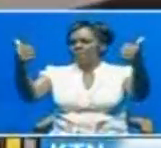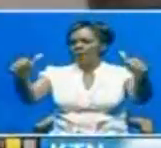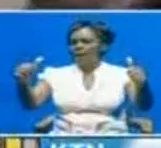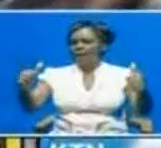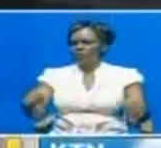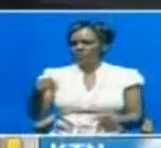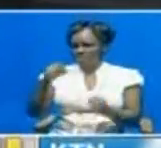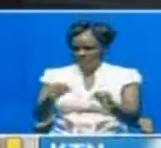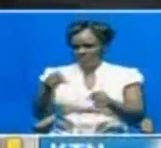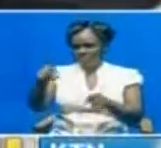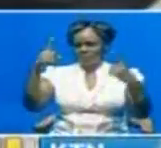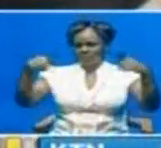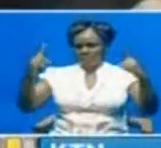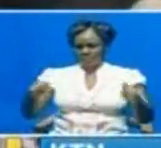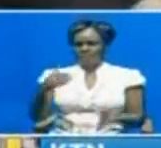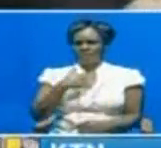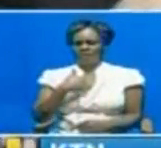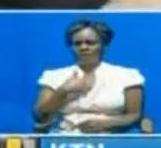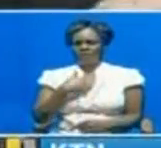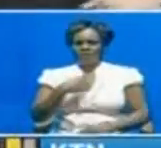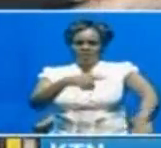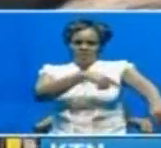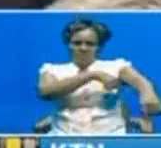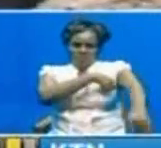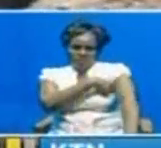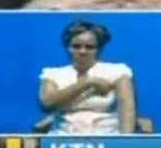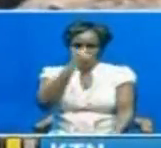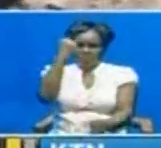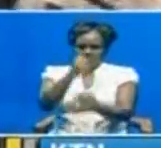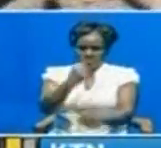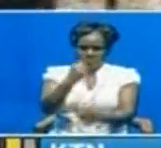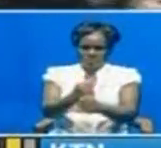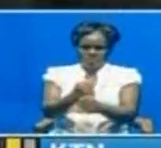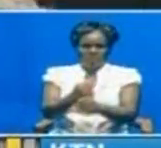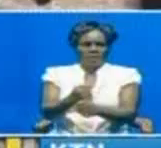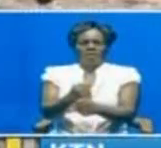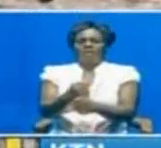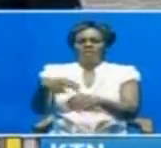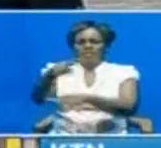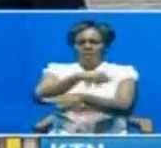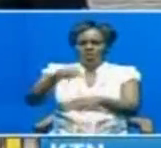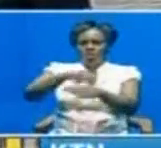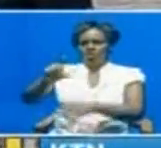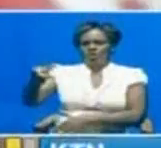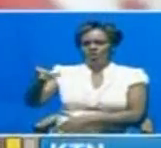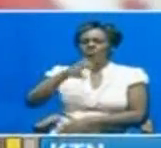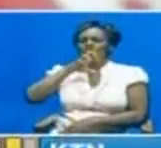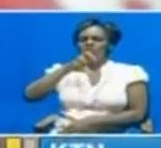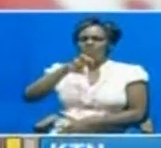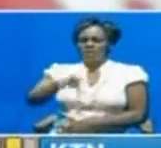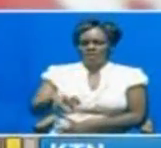the coup was successful. Army Chief of Staff Prime Niyongabo took the national radio to condemn the